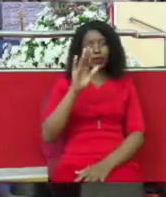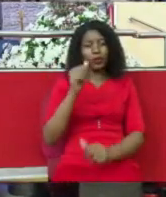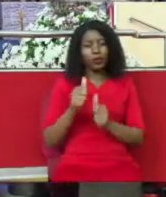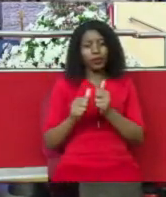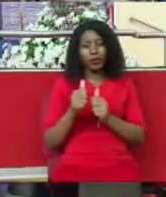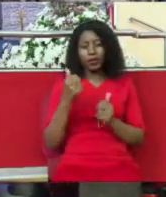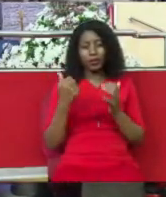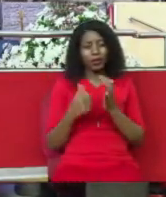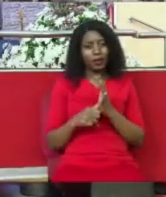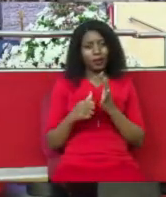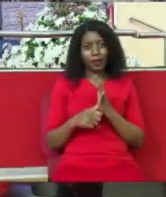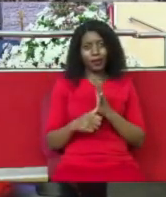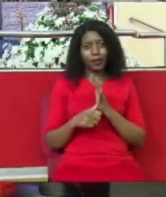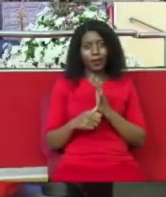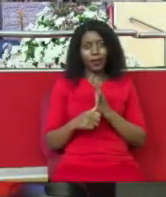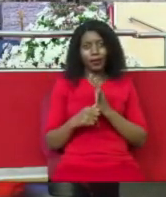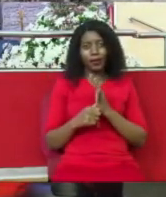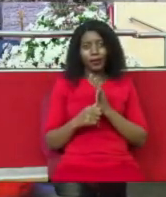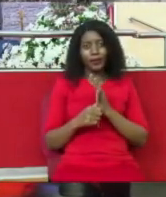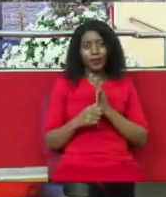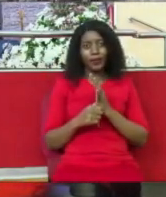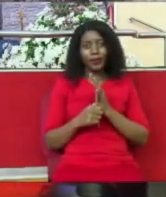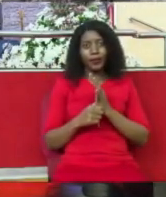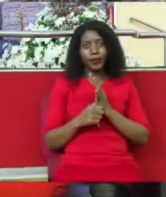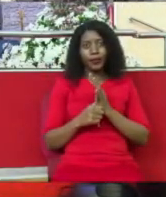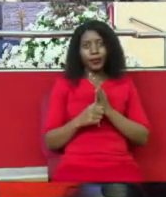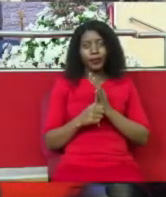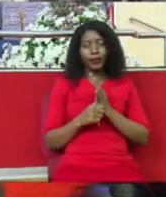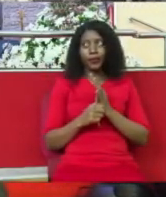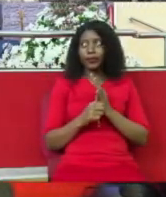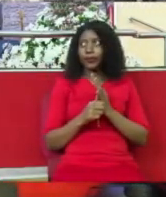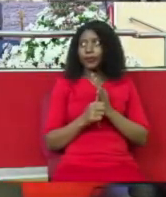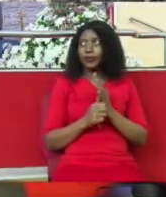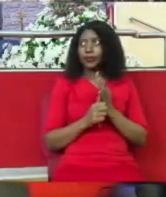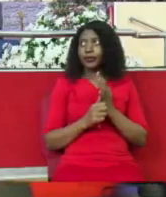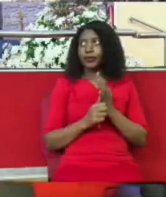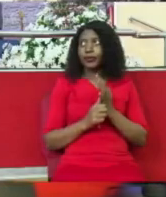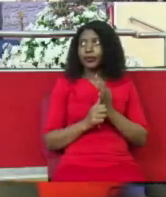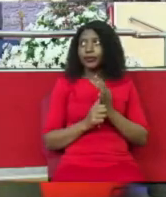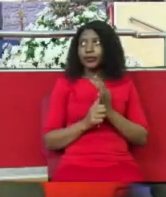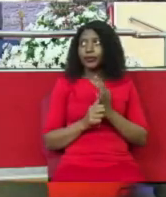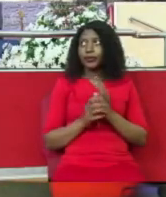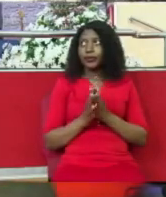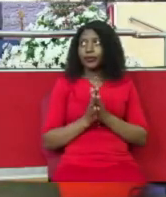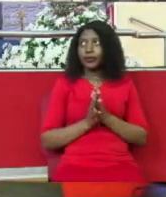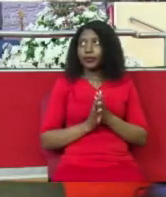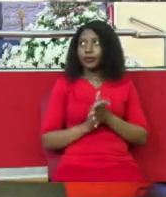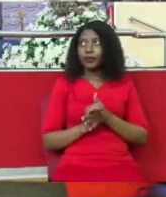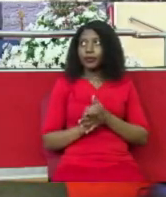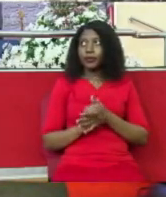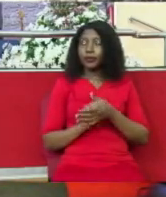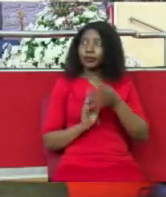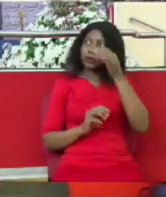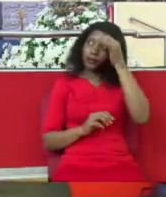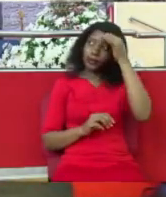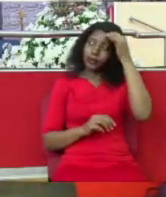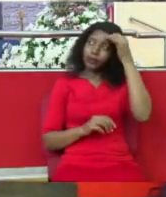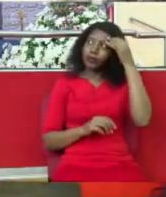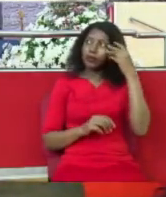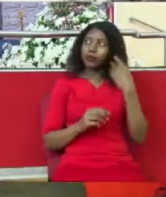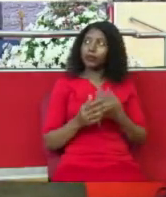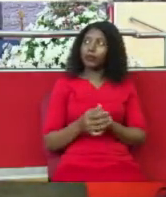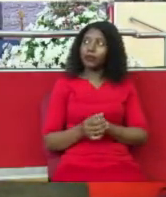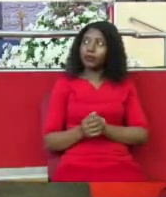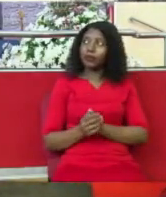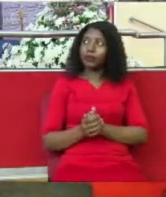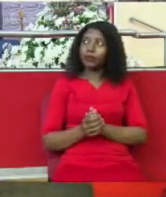hakuna mapenzi kwa sababu kuna ile app katika ile simu yako ambayo unapenda sana kuhusiana nayo kushinda mapenzi yako na